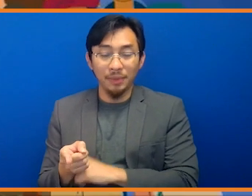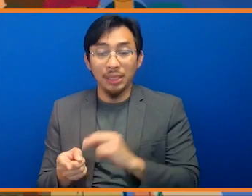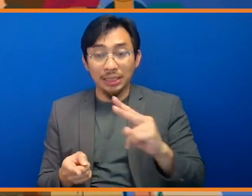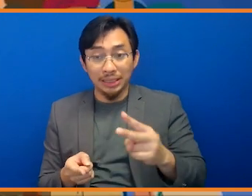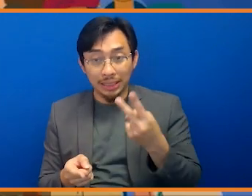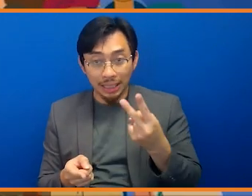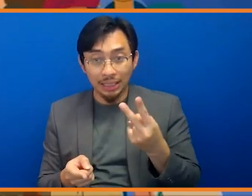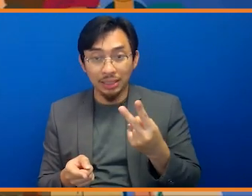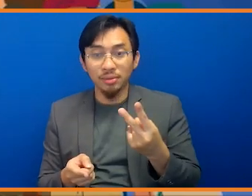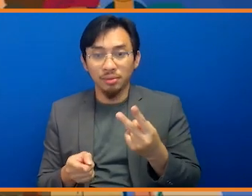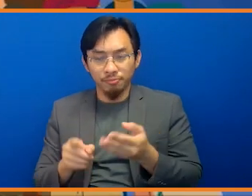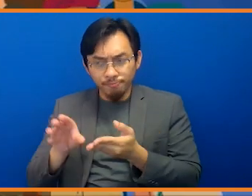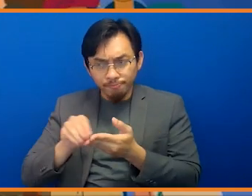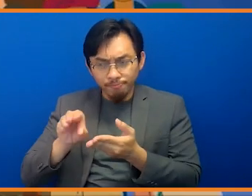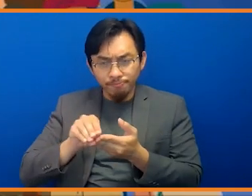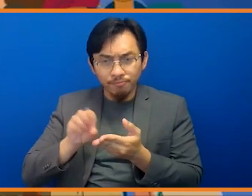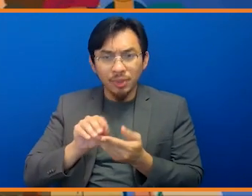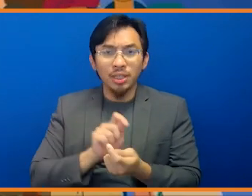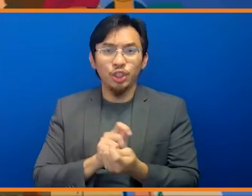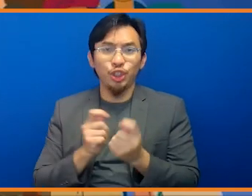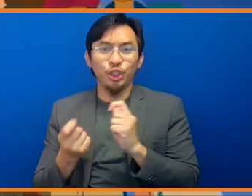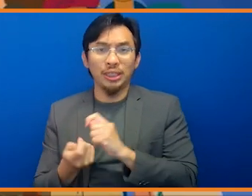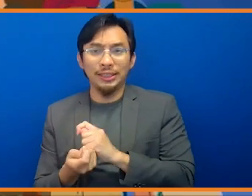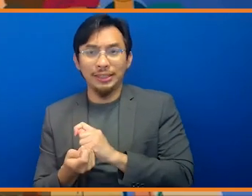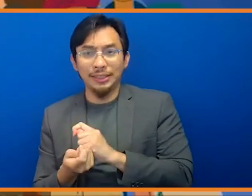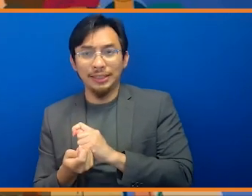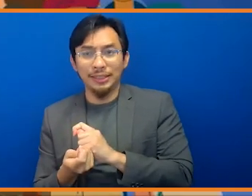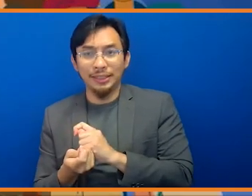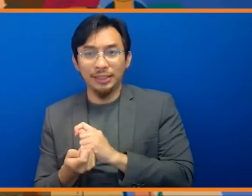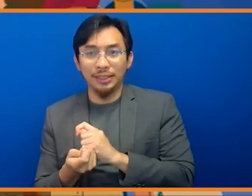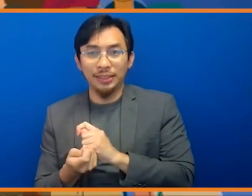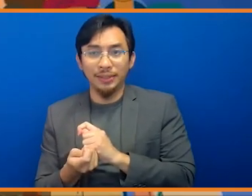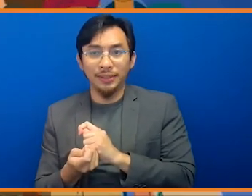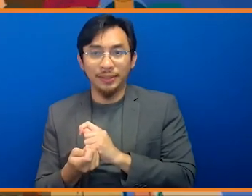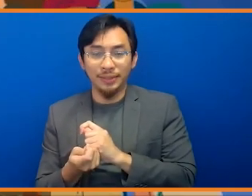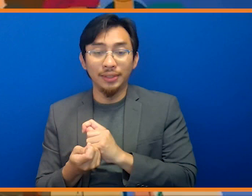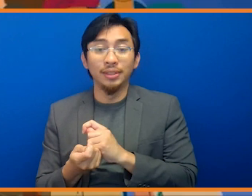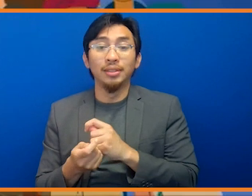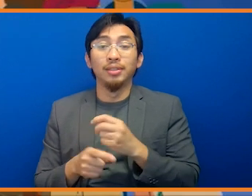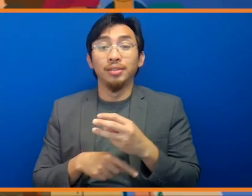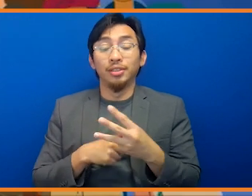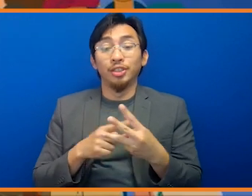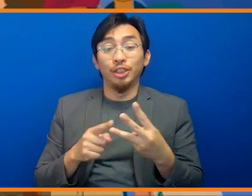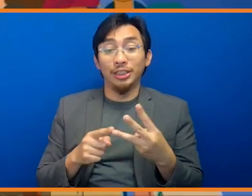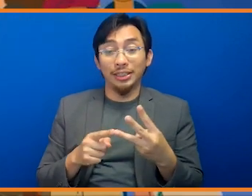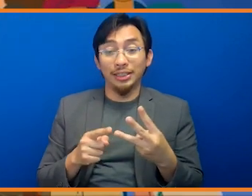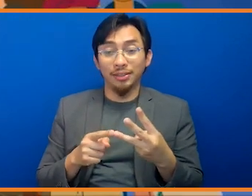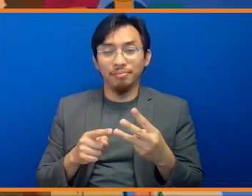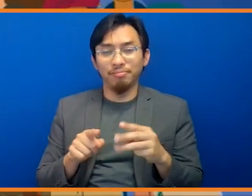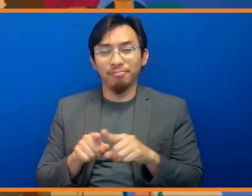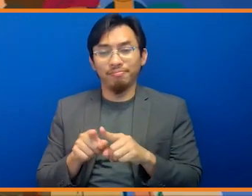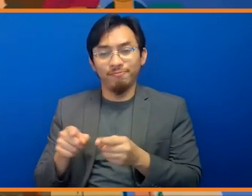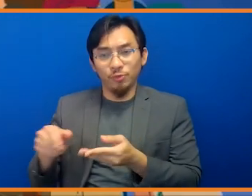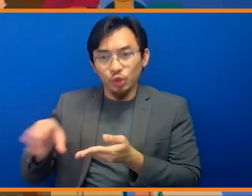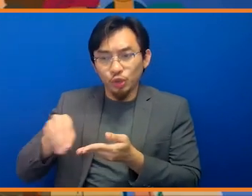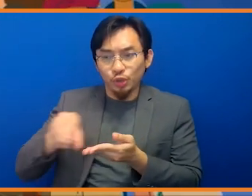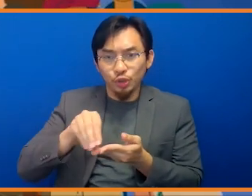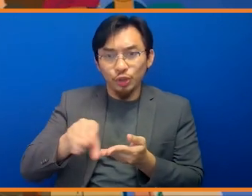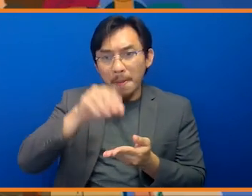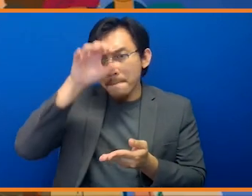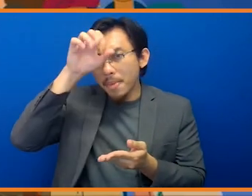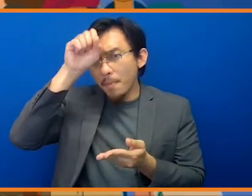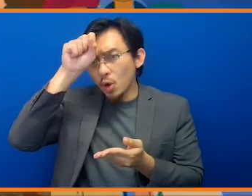Second, be a record of change. Third, be a basis for collective